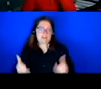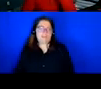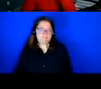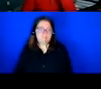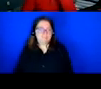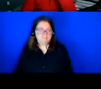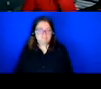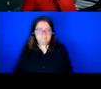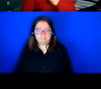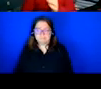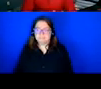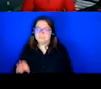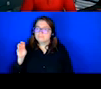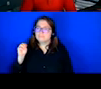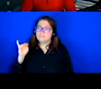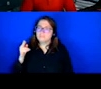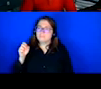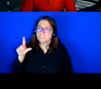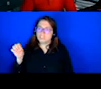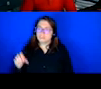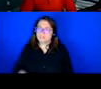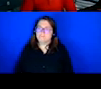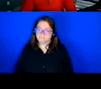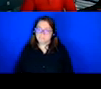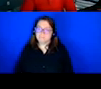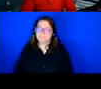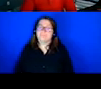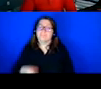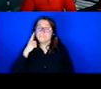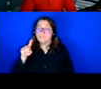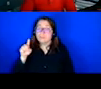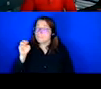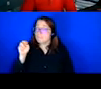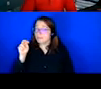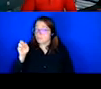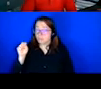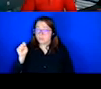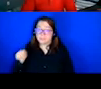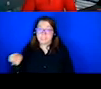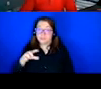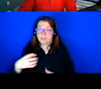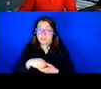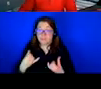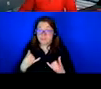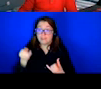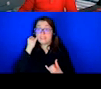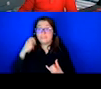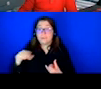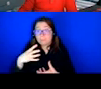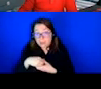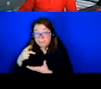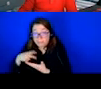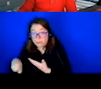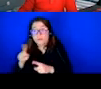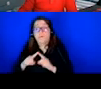also wanted to mention that, you know, for the mentors that are on here, whether they're part of the program or